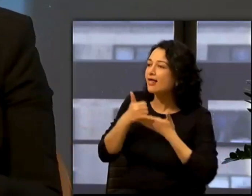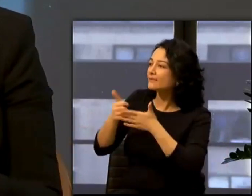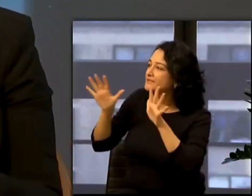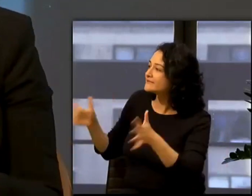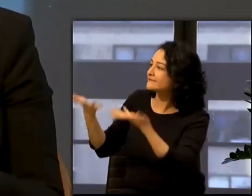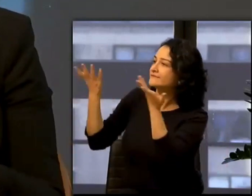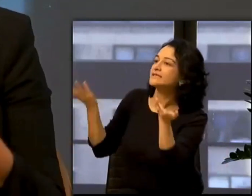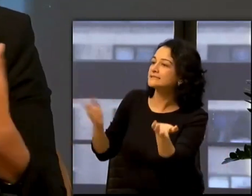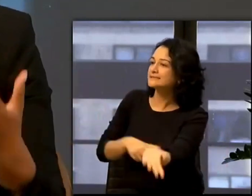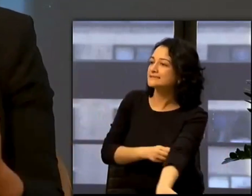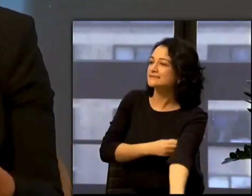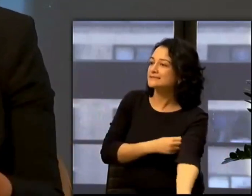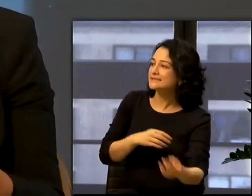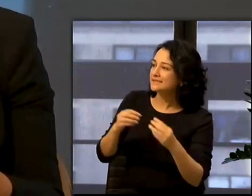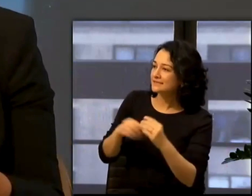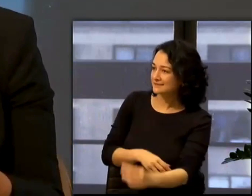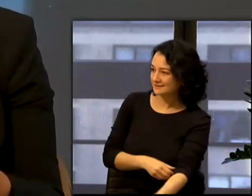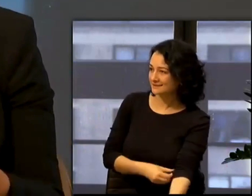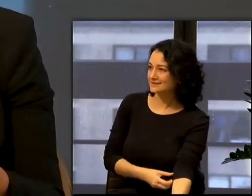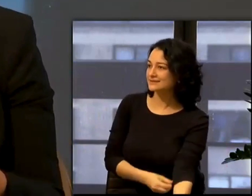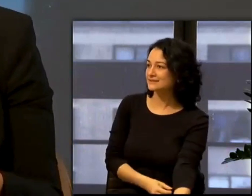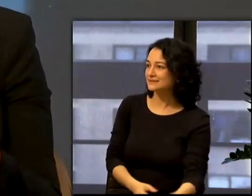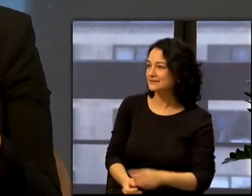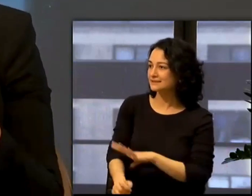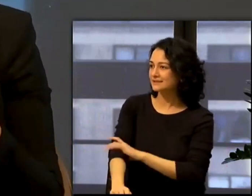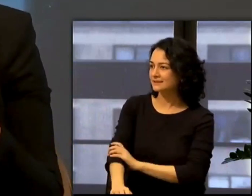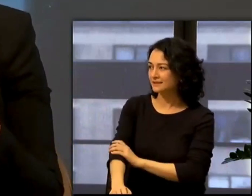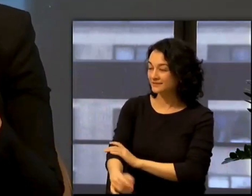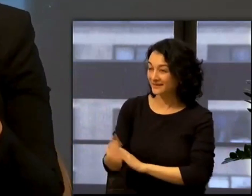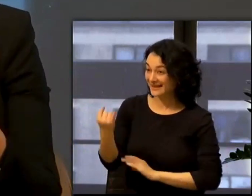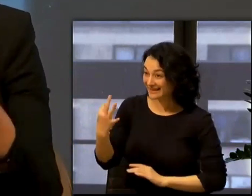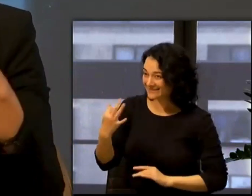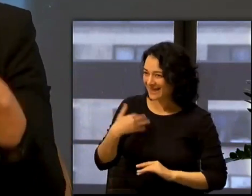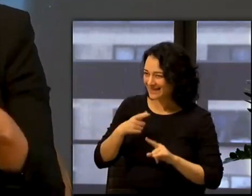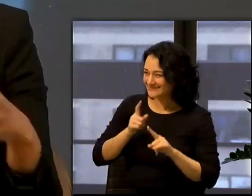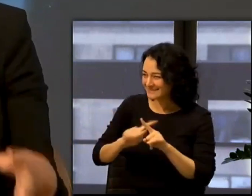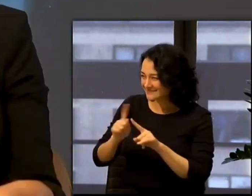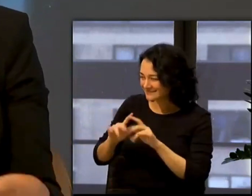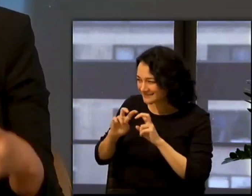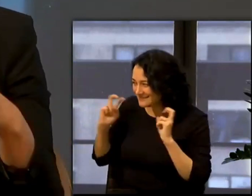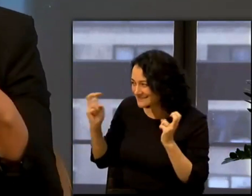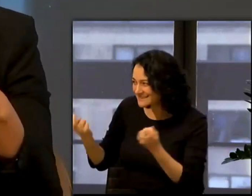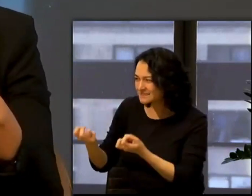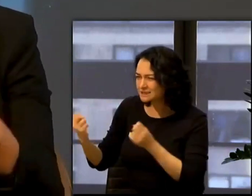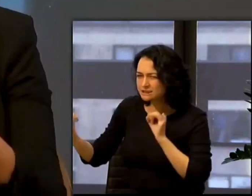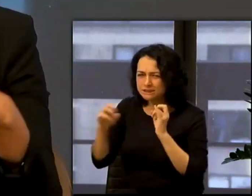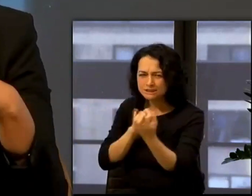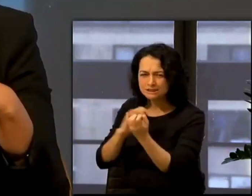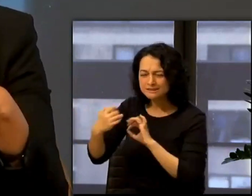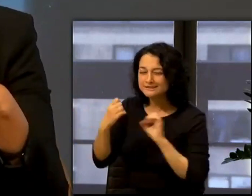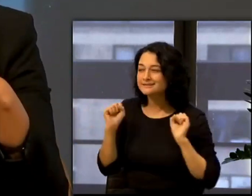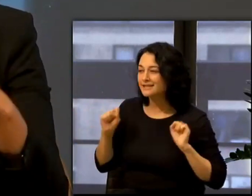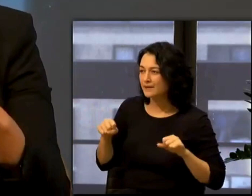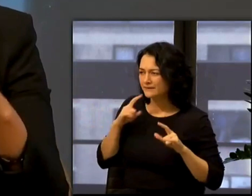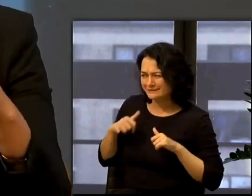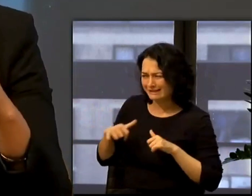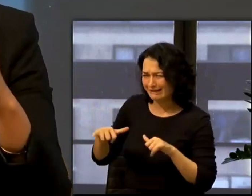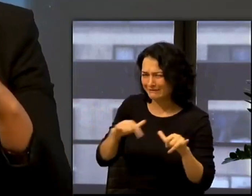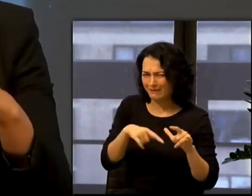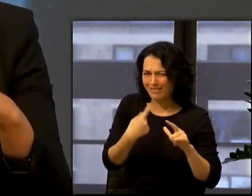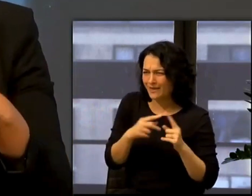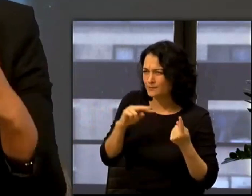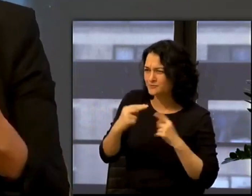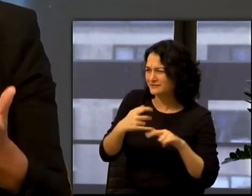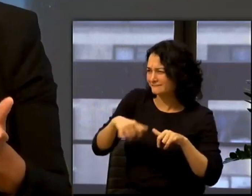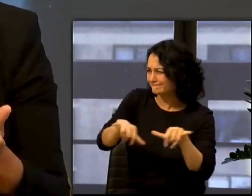table from a programmatic perspective, right? So I worked with that team to kind of like figure out, like, one, how